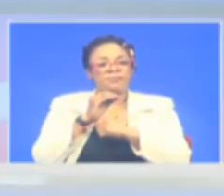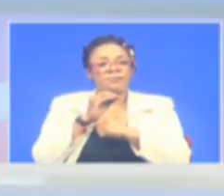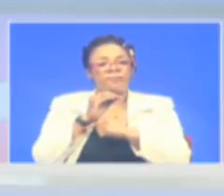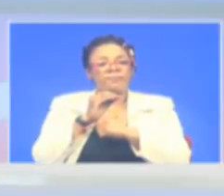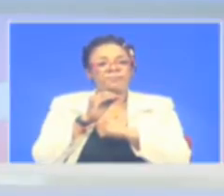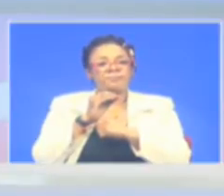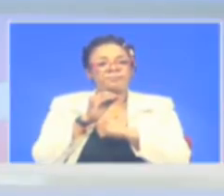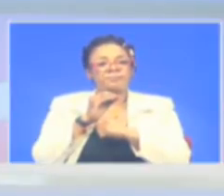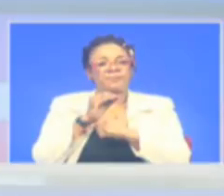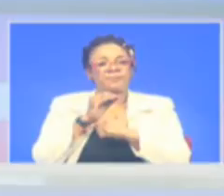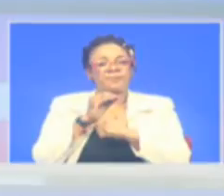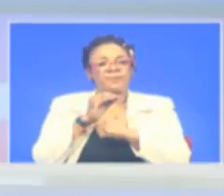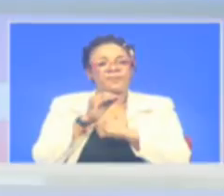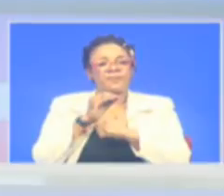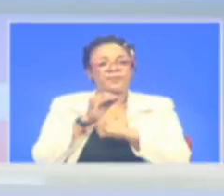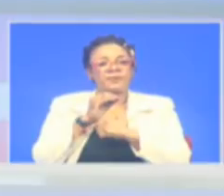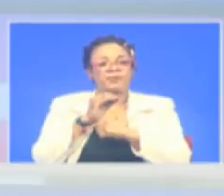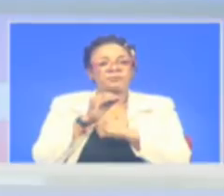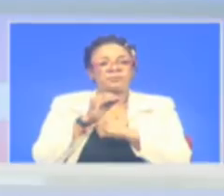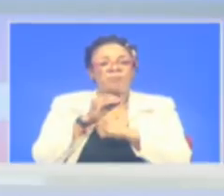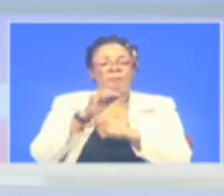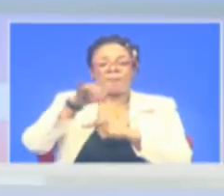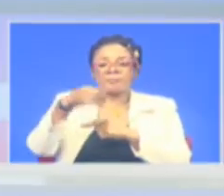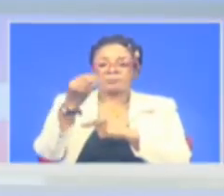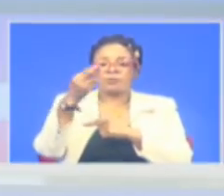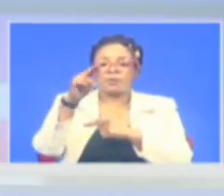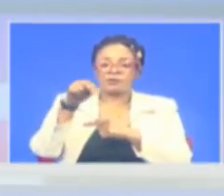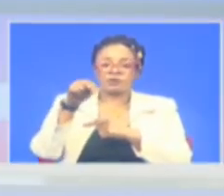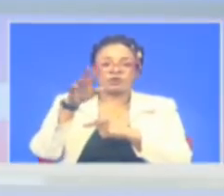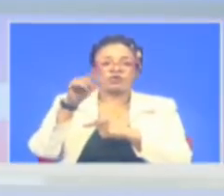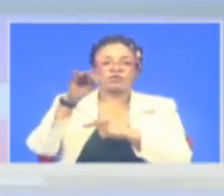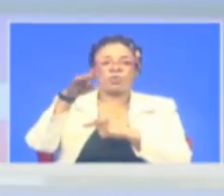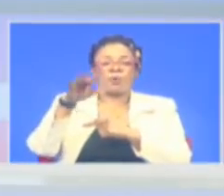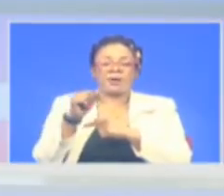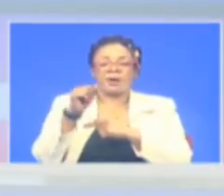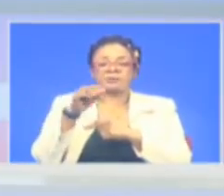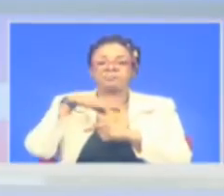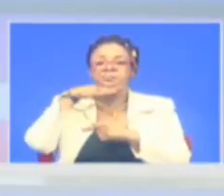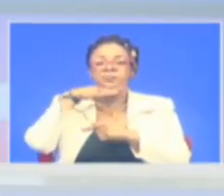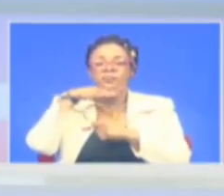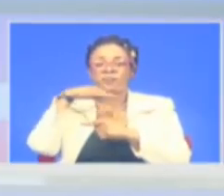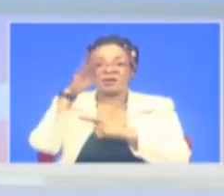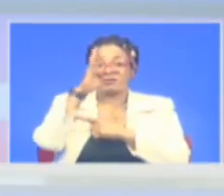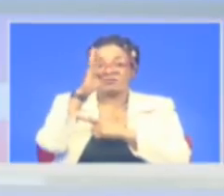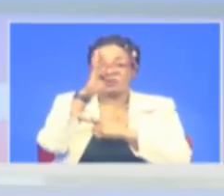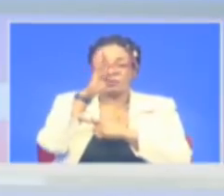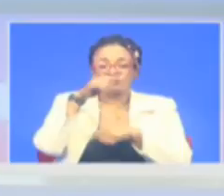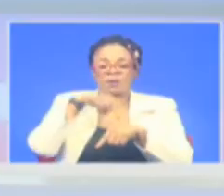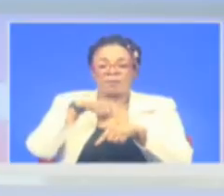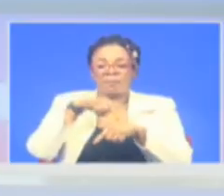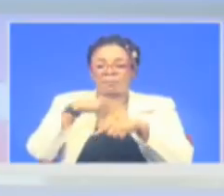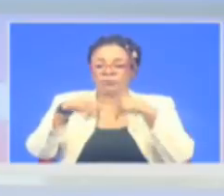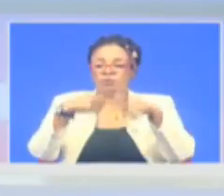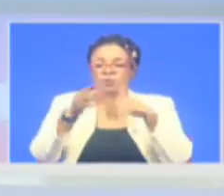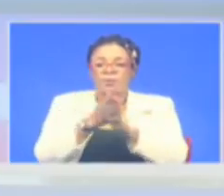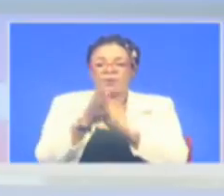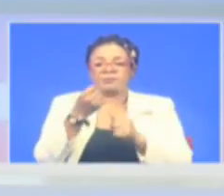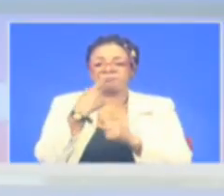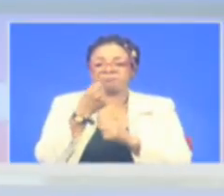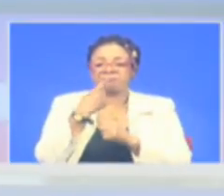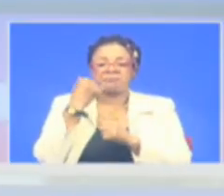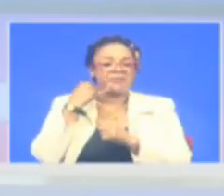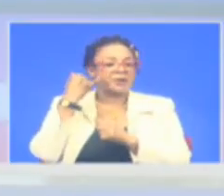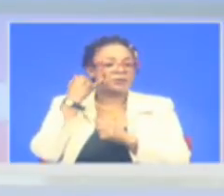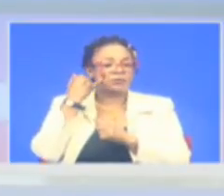Hell's Gate MCA John Njuguna, alias Wasusi, died this afternoon while receiving treatment at the Nakuru